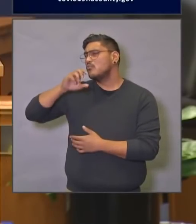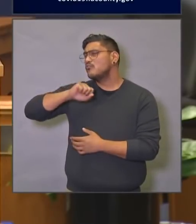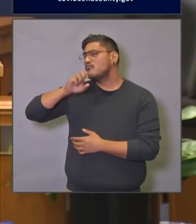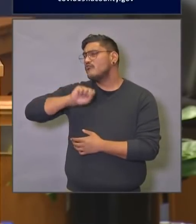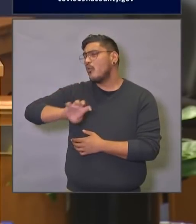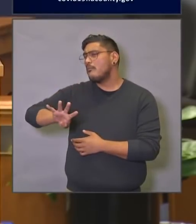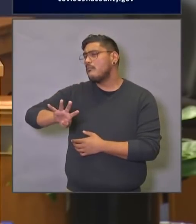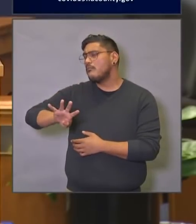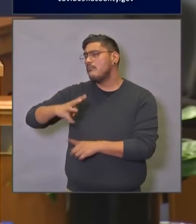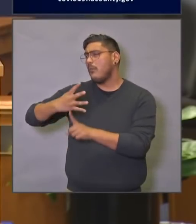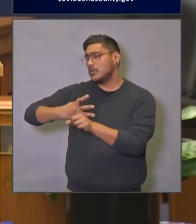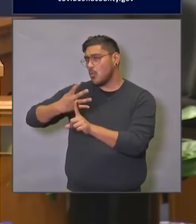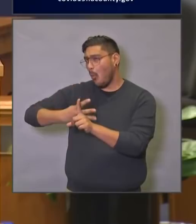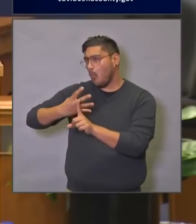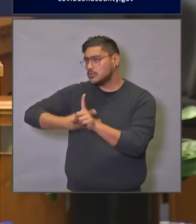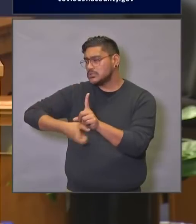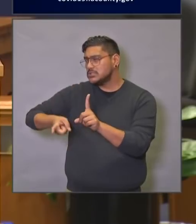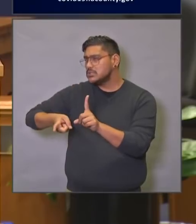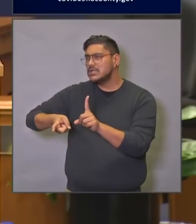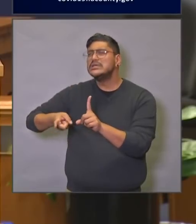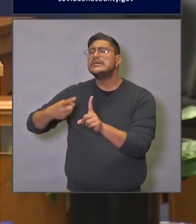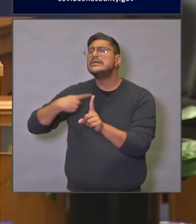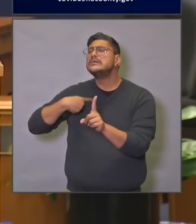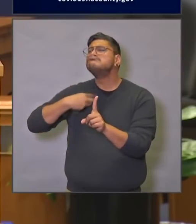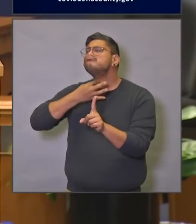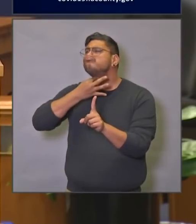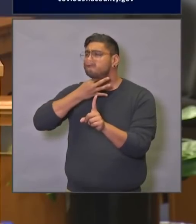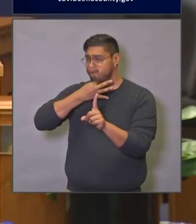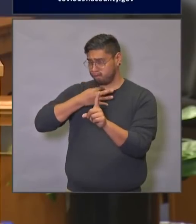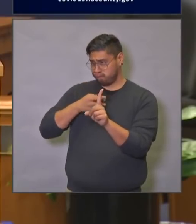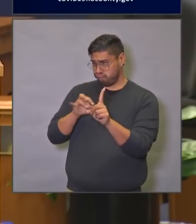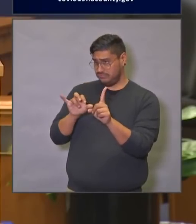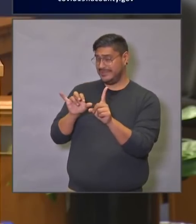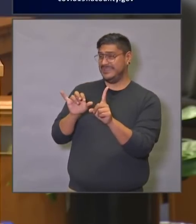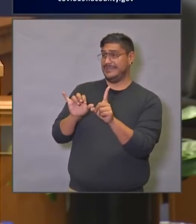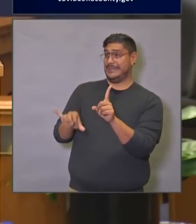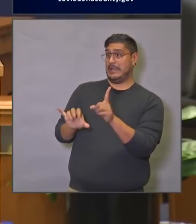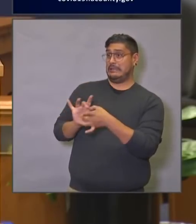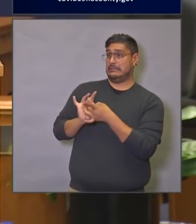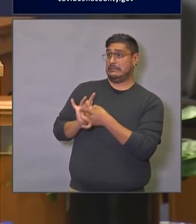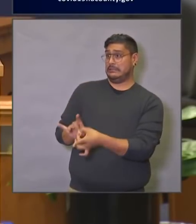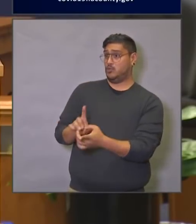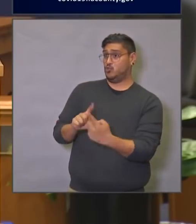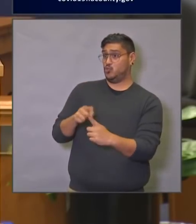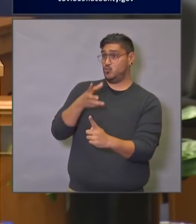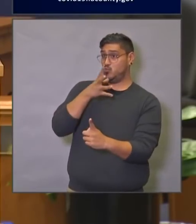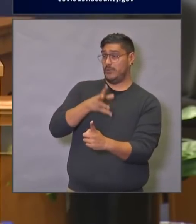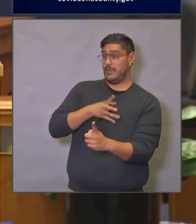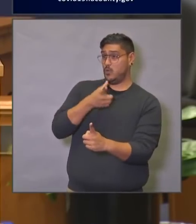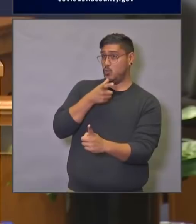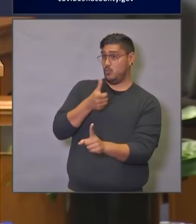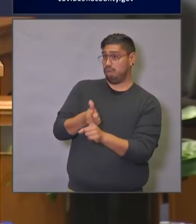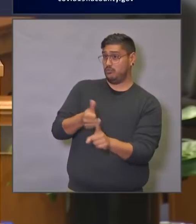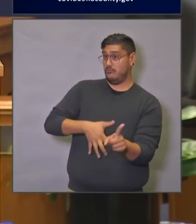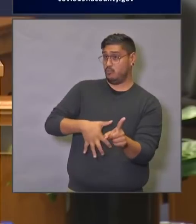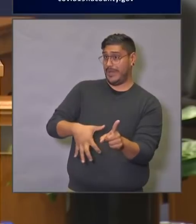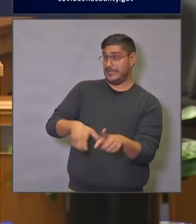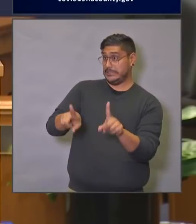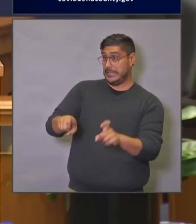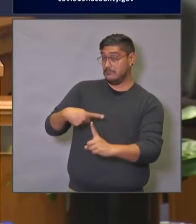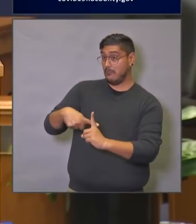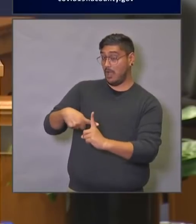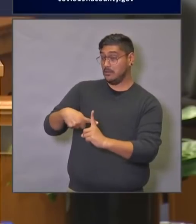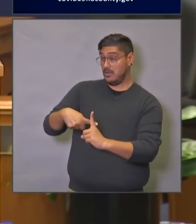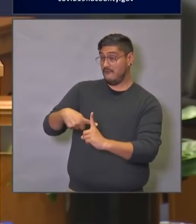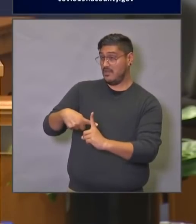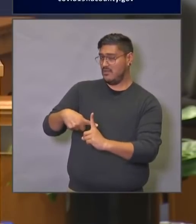just wondering if that is related to any of the cases of women who were pregnant that had tested positive for the virus. And also